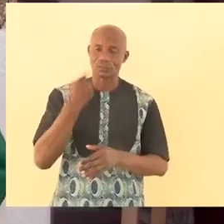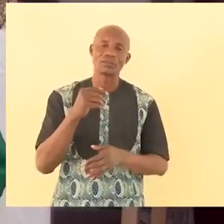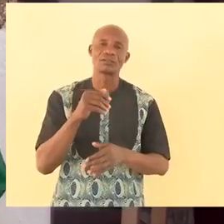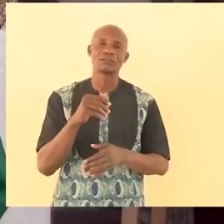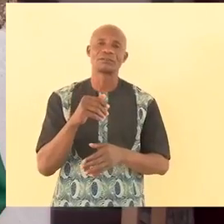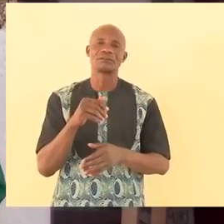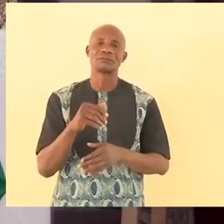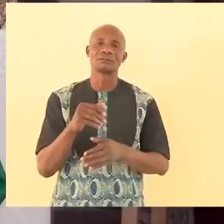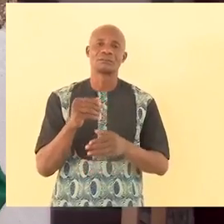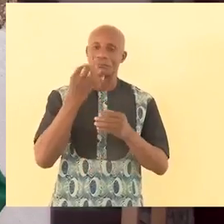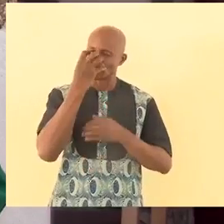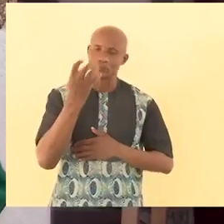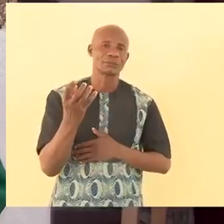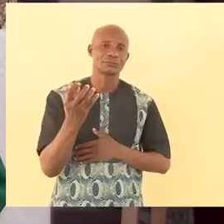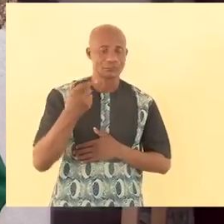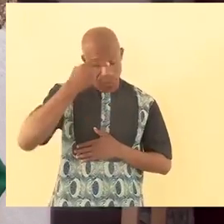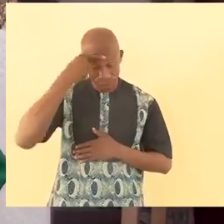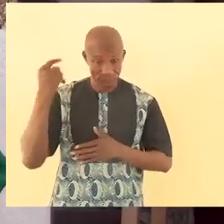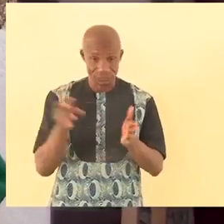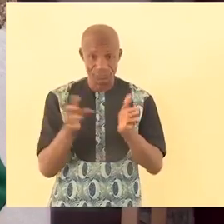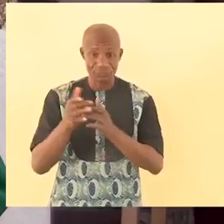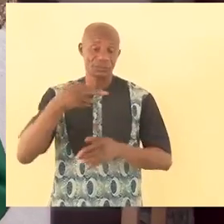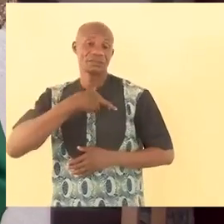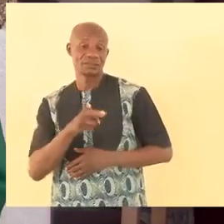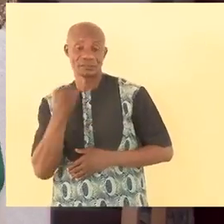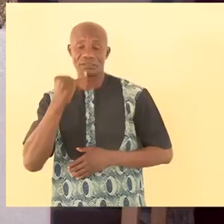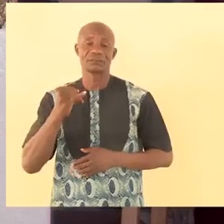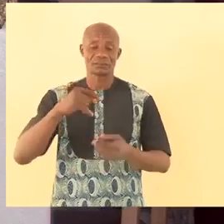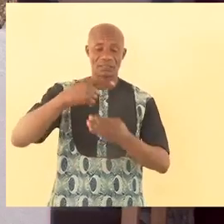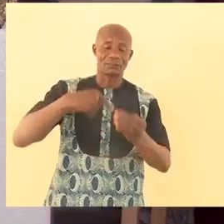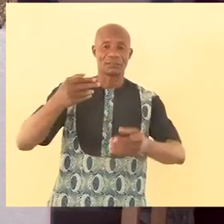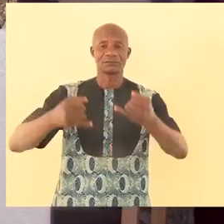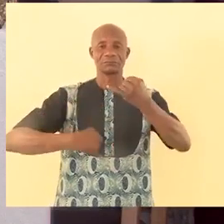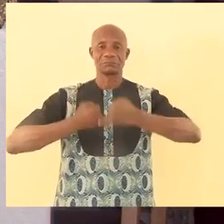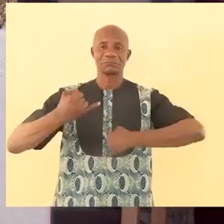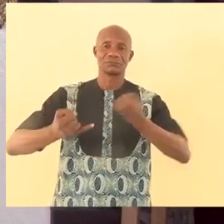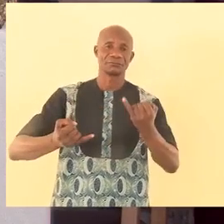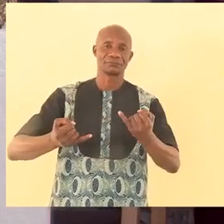will be a contradiction in terms. Because Christianity is about joy.